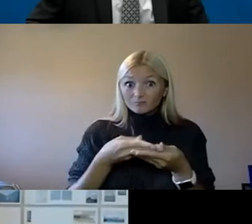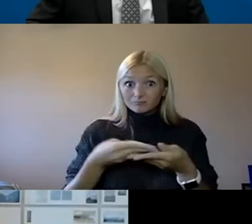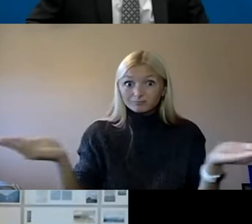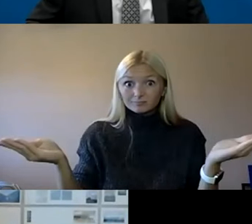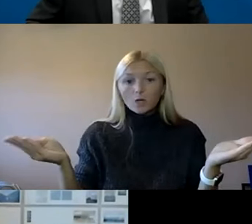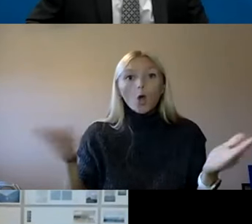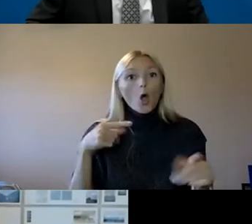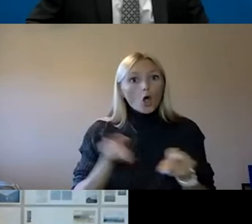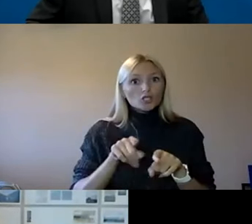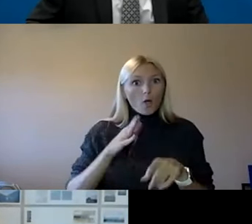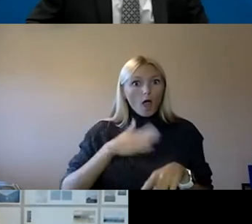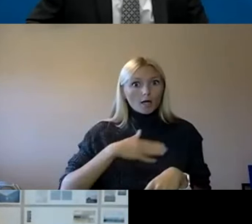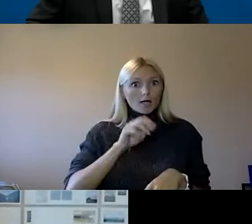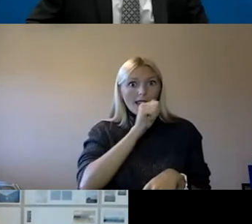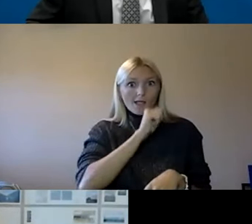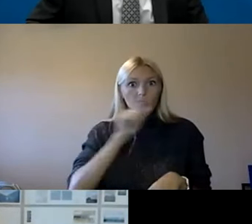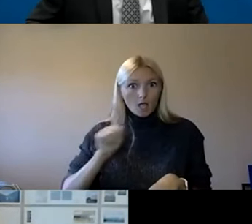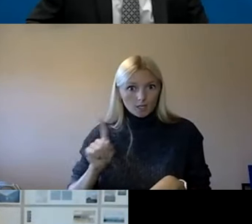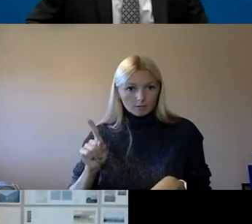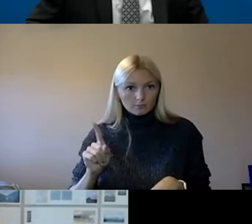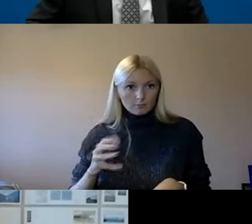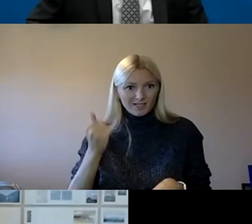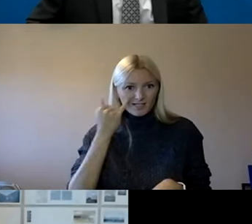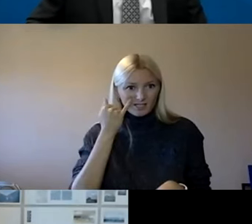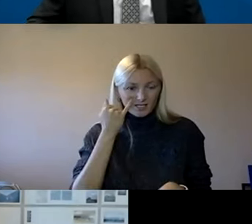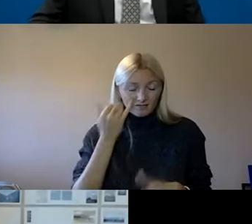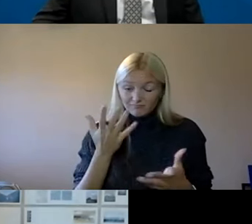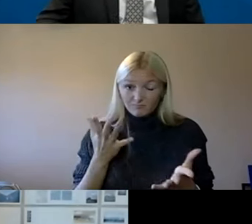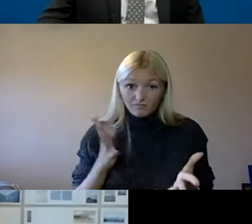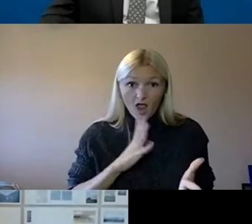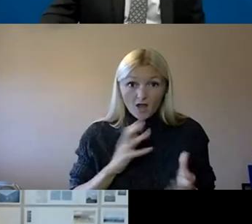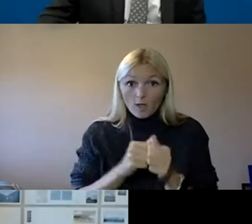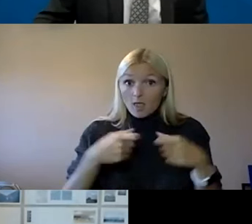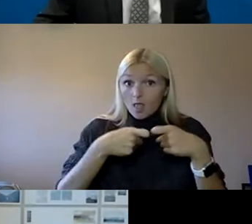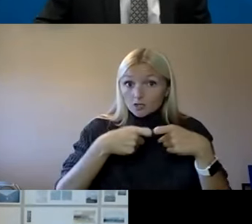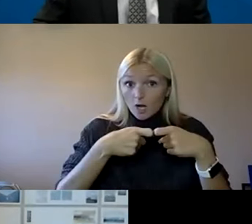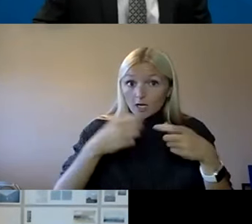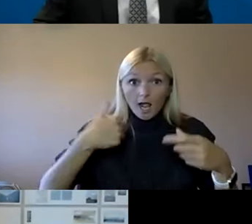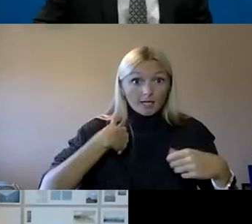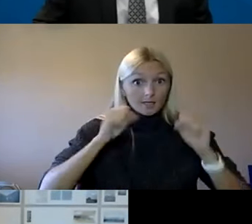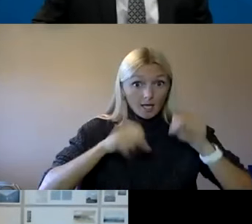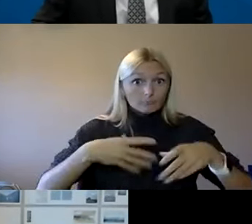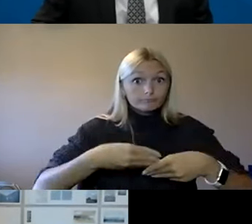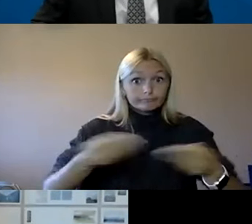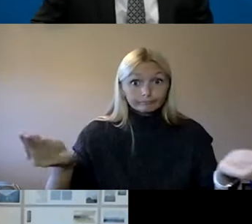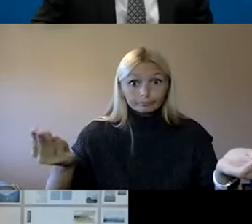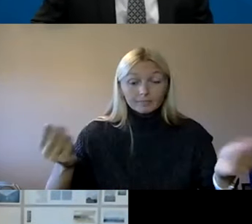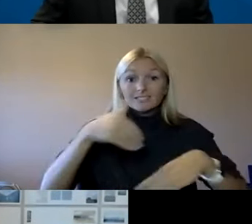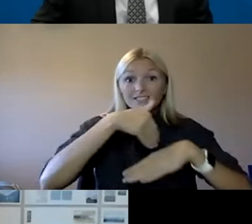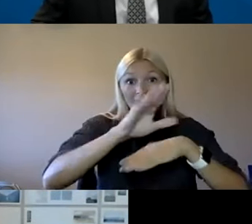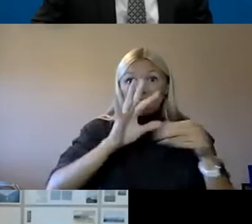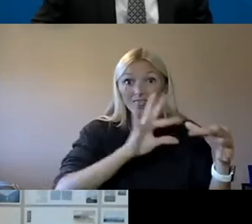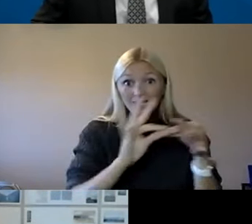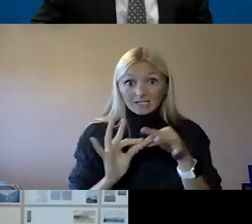them on Amazon, but you don't need to spend the money if you're okay with the electronic version. So I will... I'll send you links. The Harvard